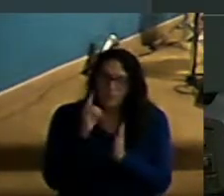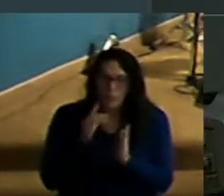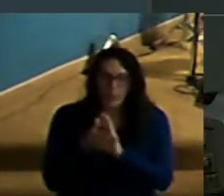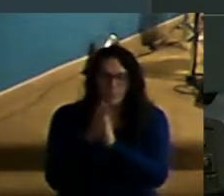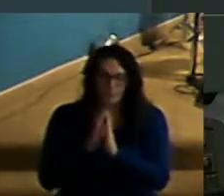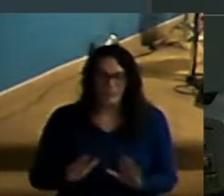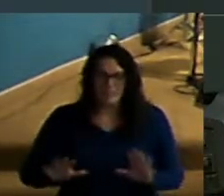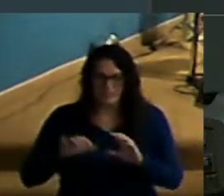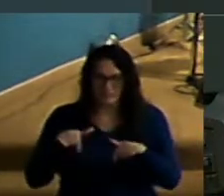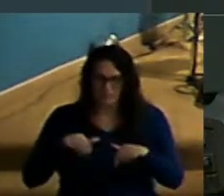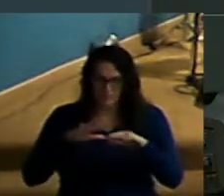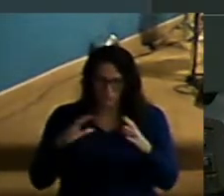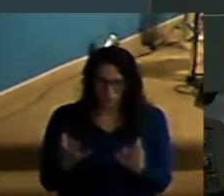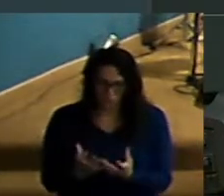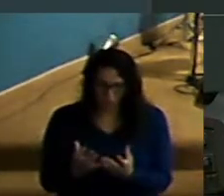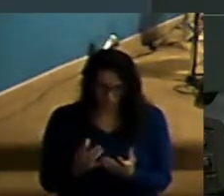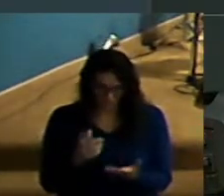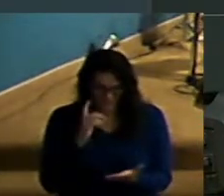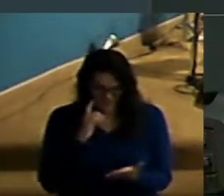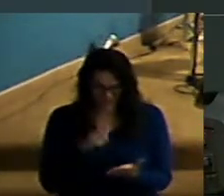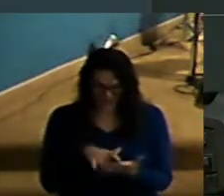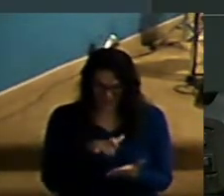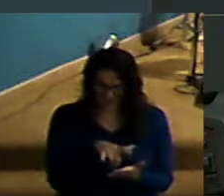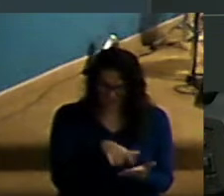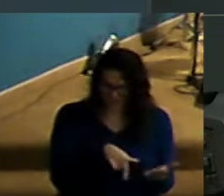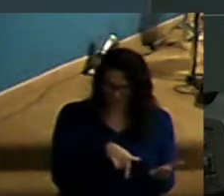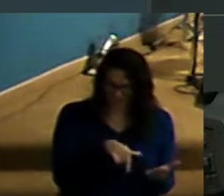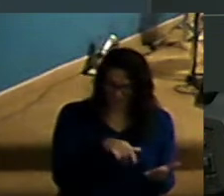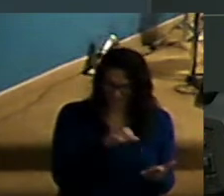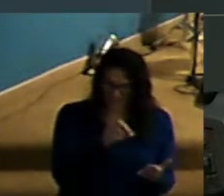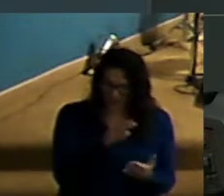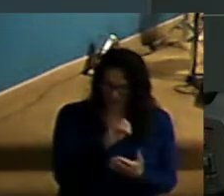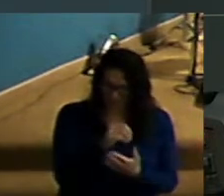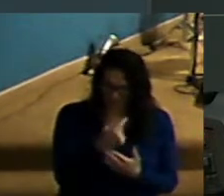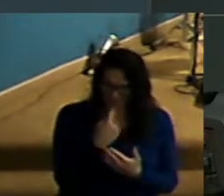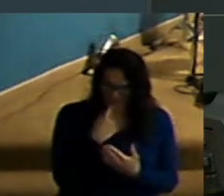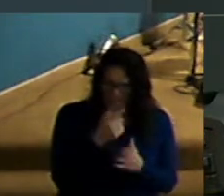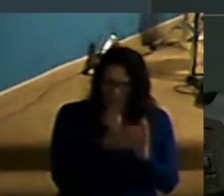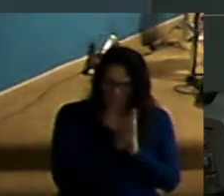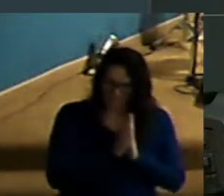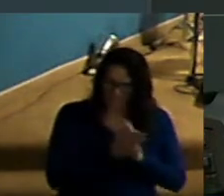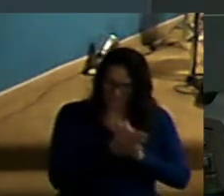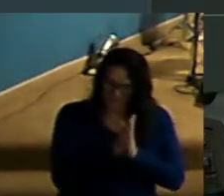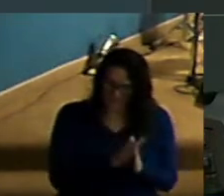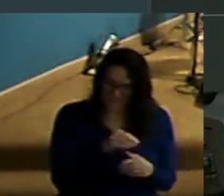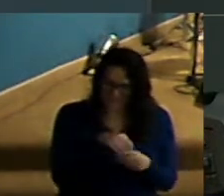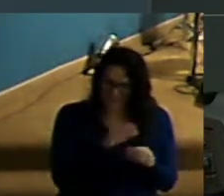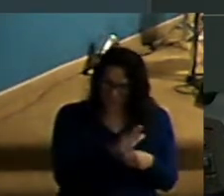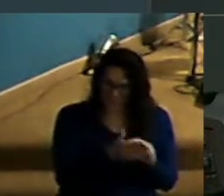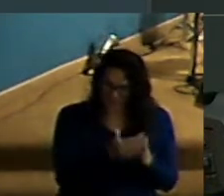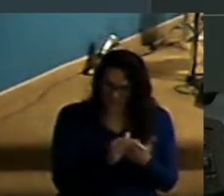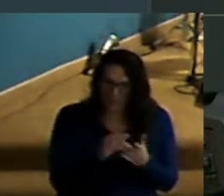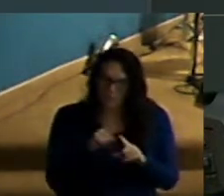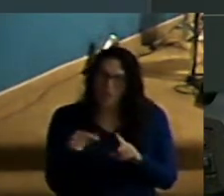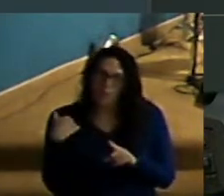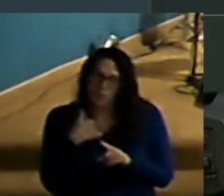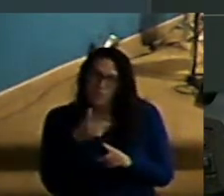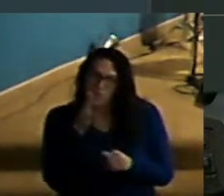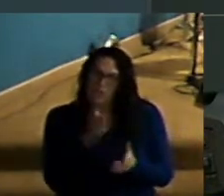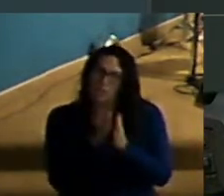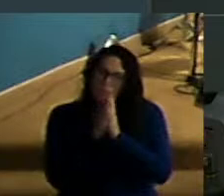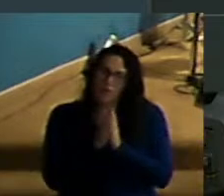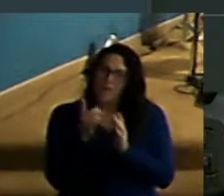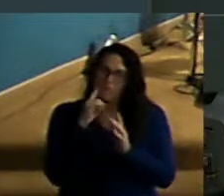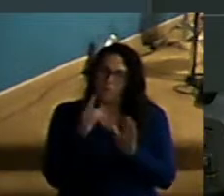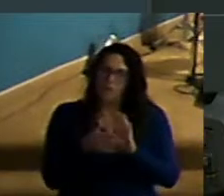in this world. And did you notice that's what Jeremiah said? Pray for the peace of your city. So we're going to pray for peace. We're going to